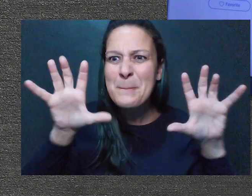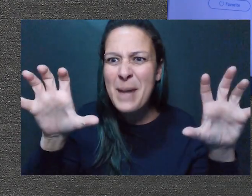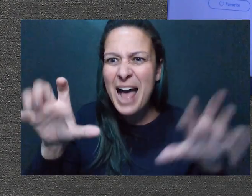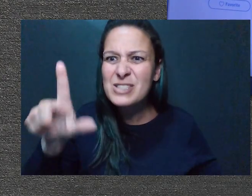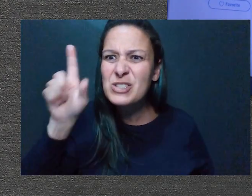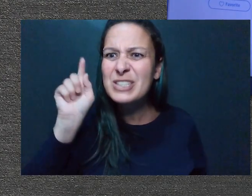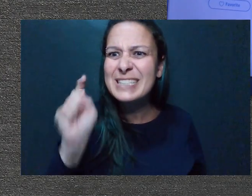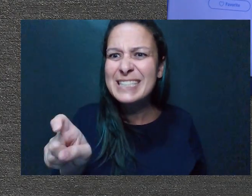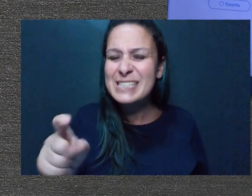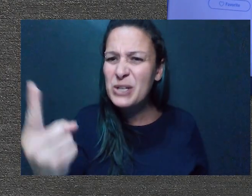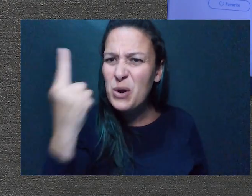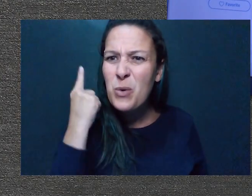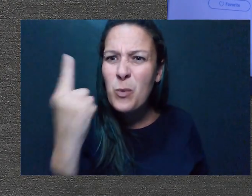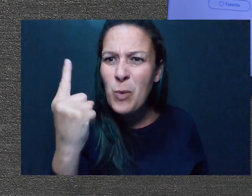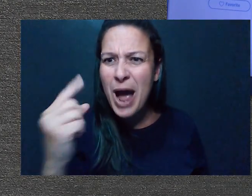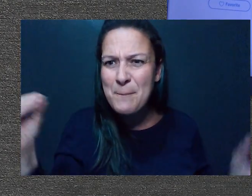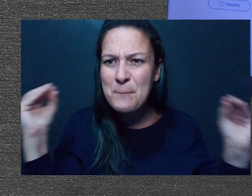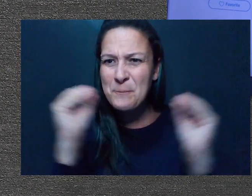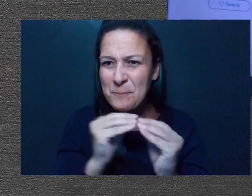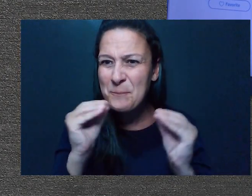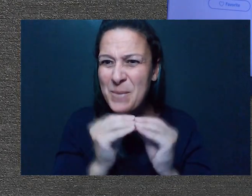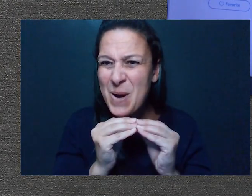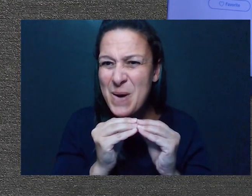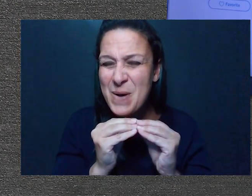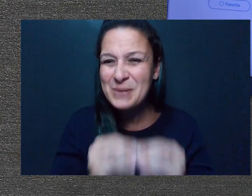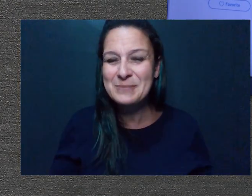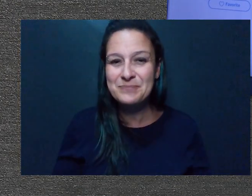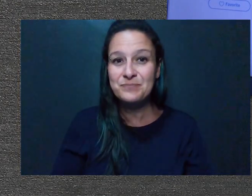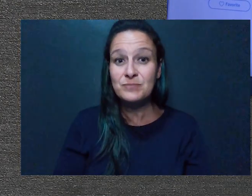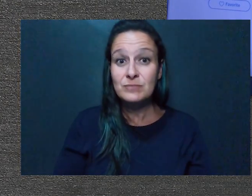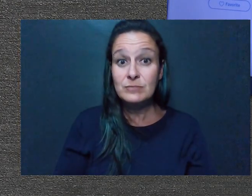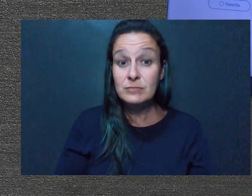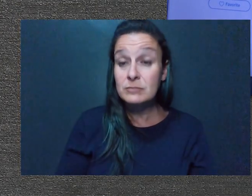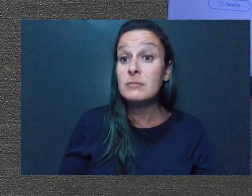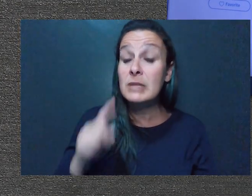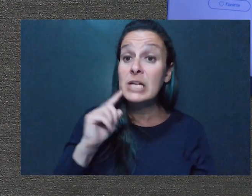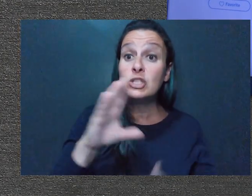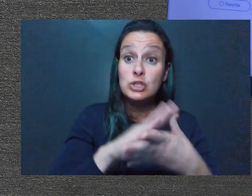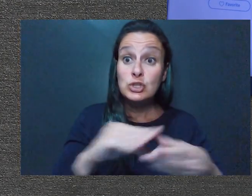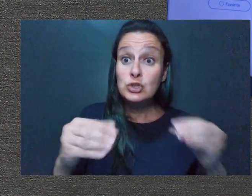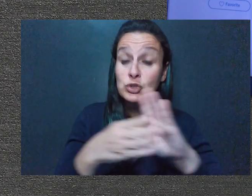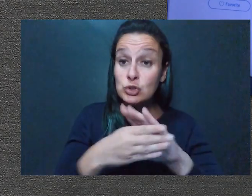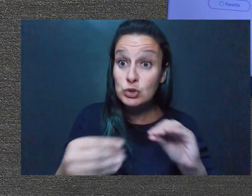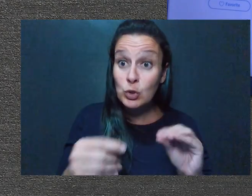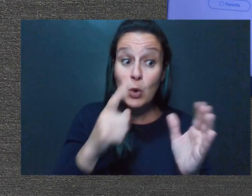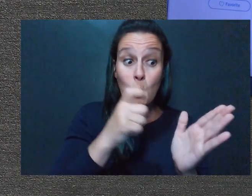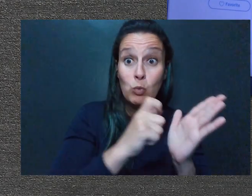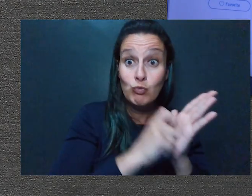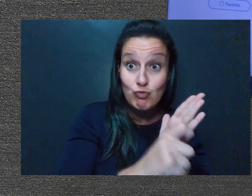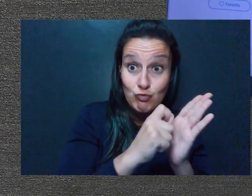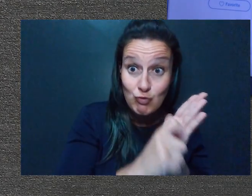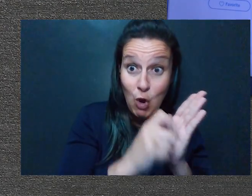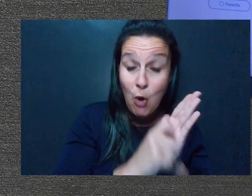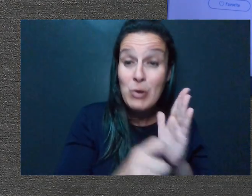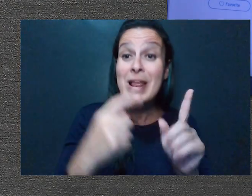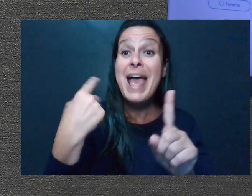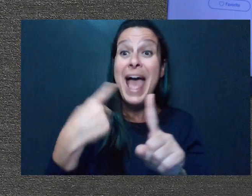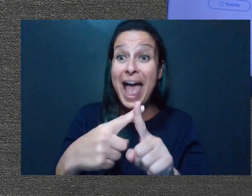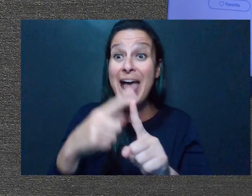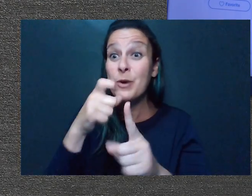Needs One More. And the story and